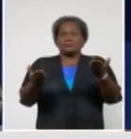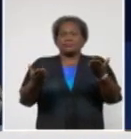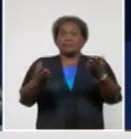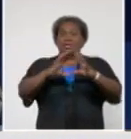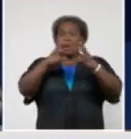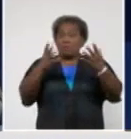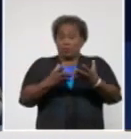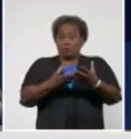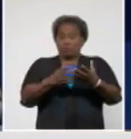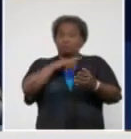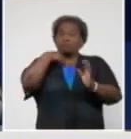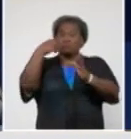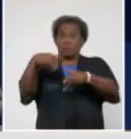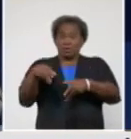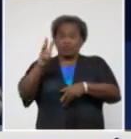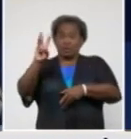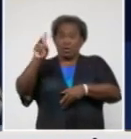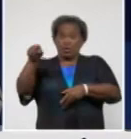which stands at